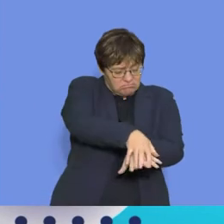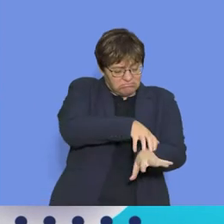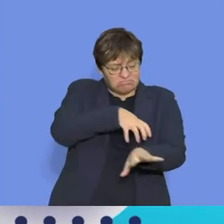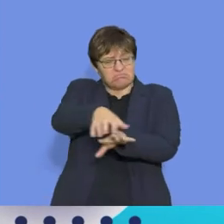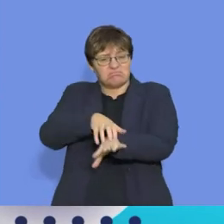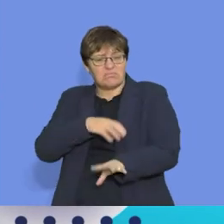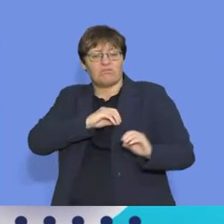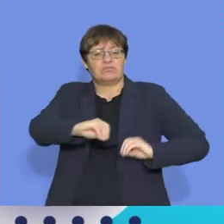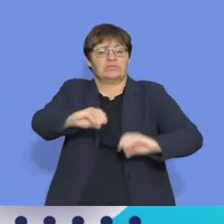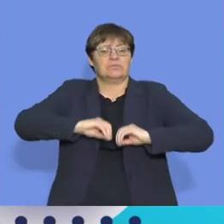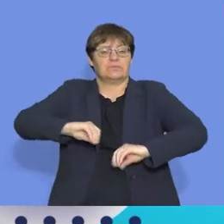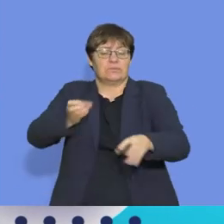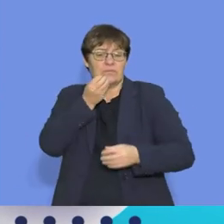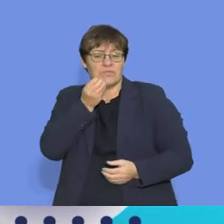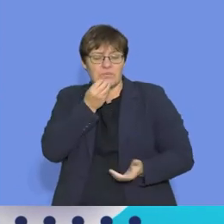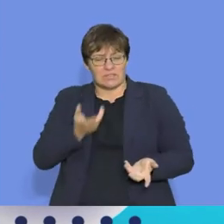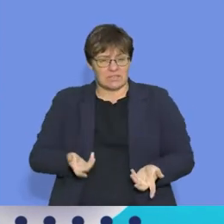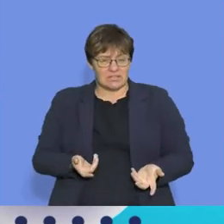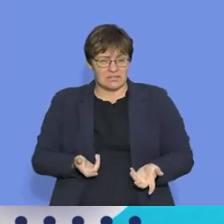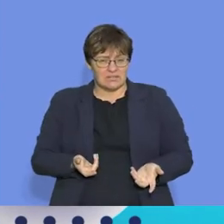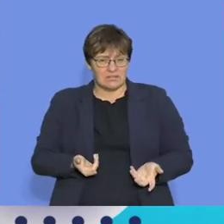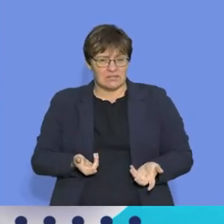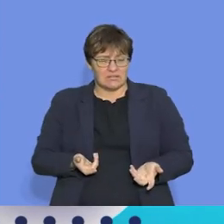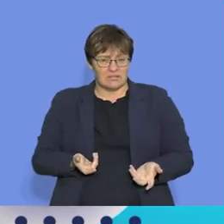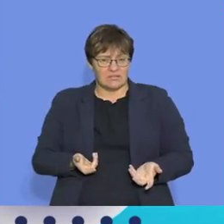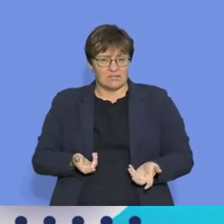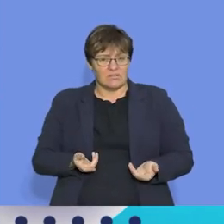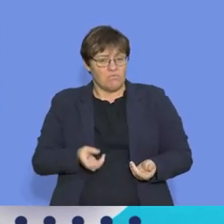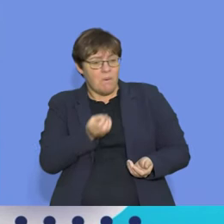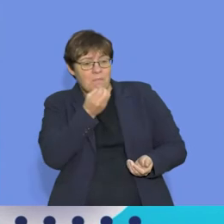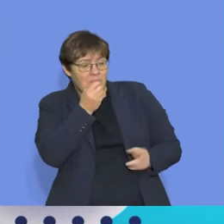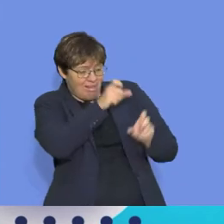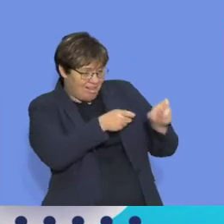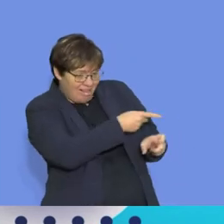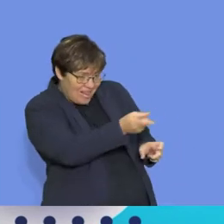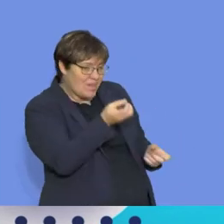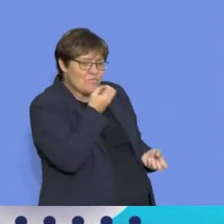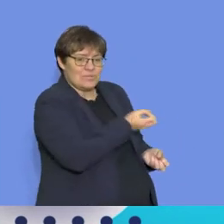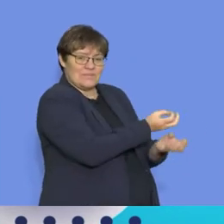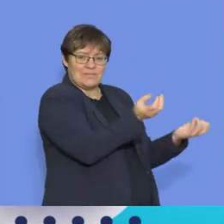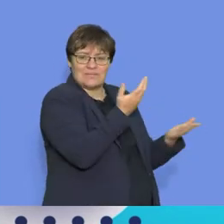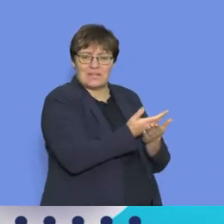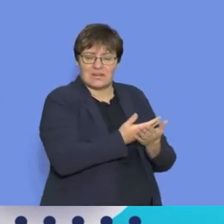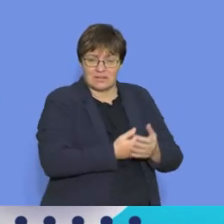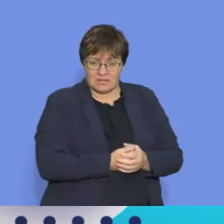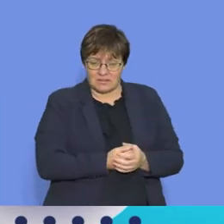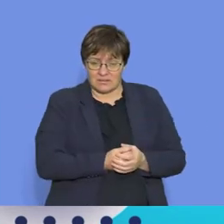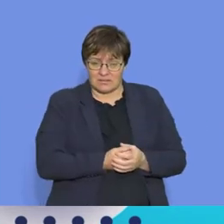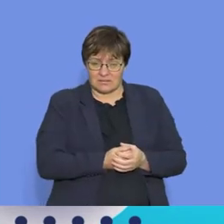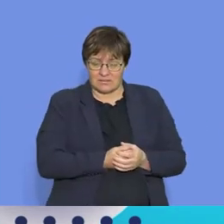natural areas we plow up so that we can plant food to feed these huge numbers of